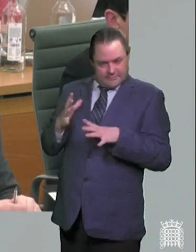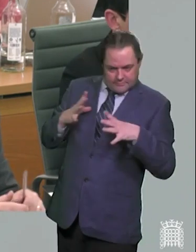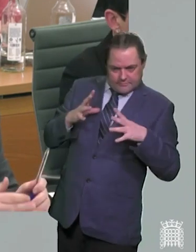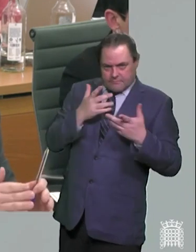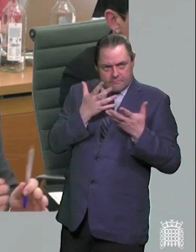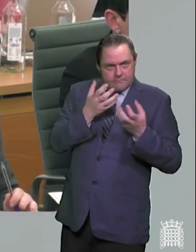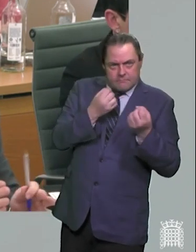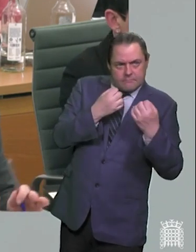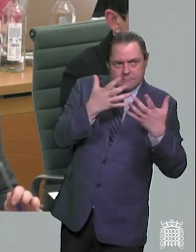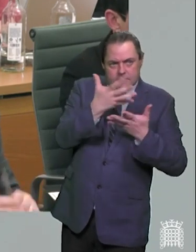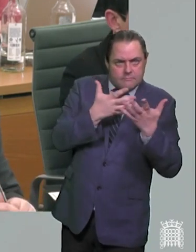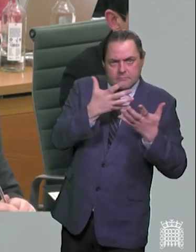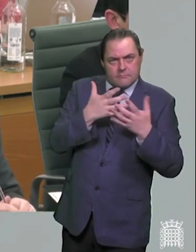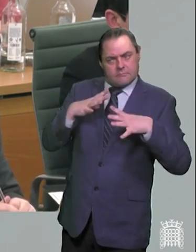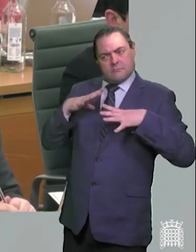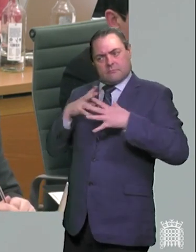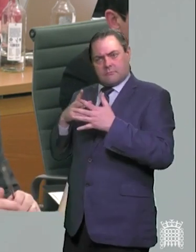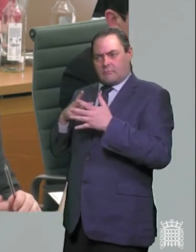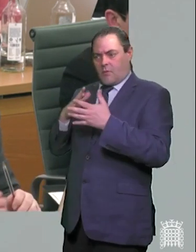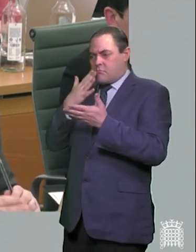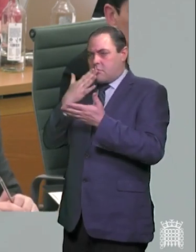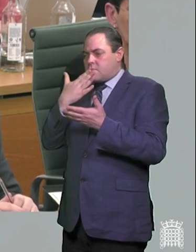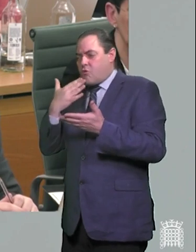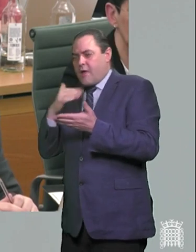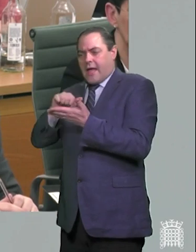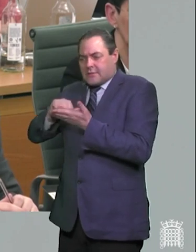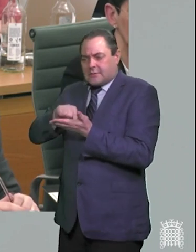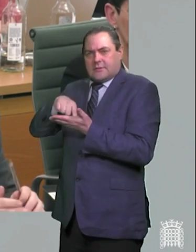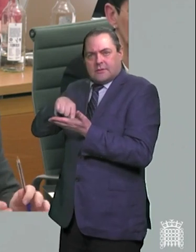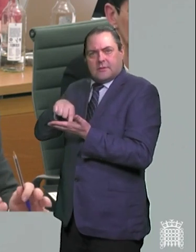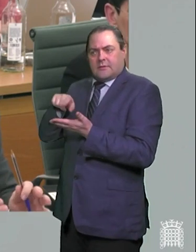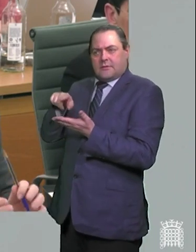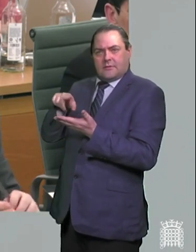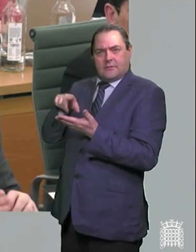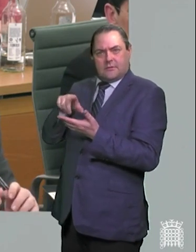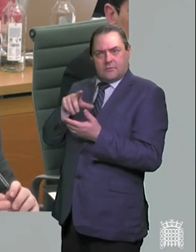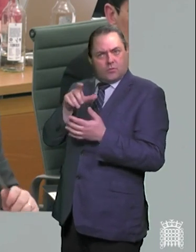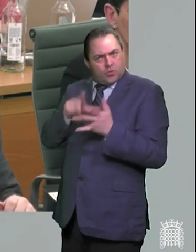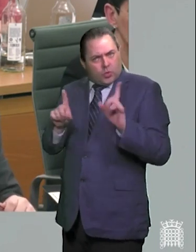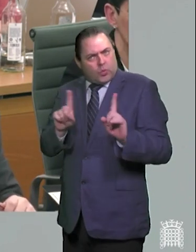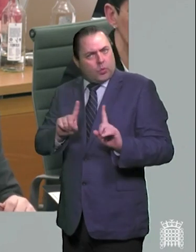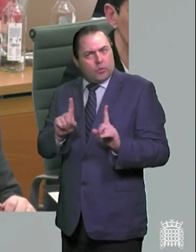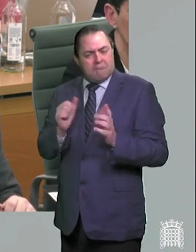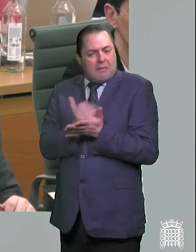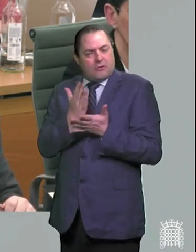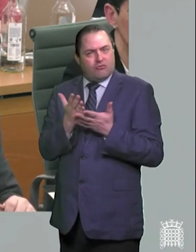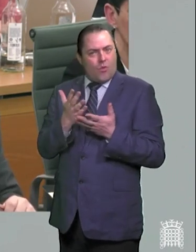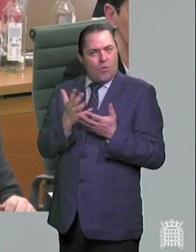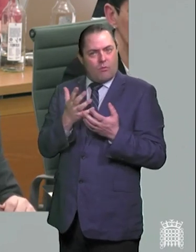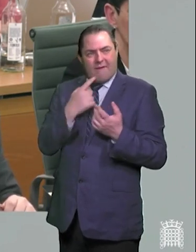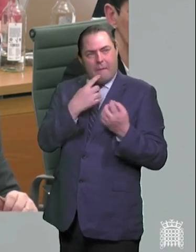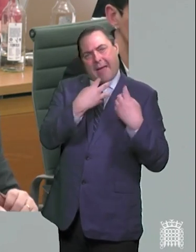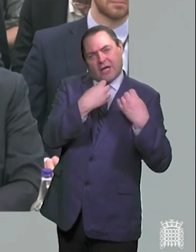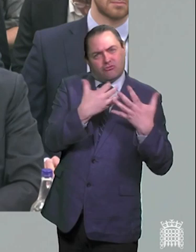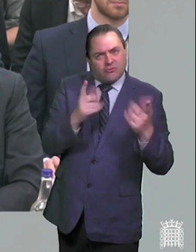about gatherings, to decide whether you needed to correct your previous statement that the guidance had been followed and whether you should reaffirm it? Well,